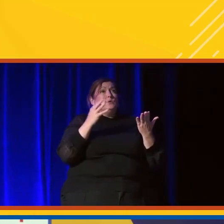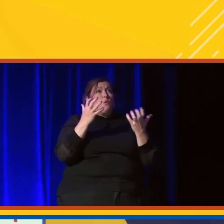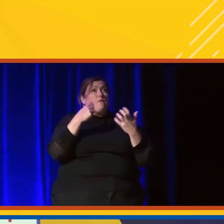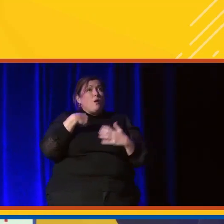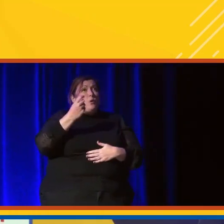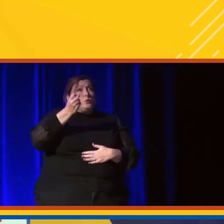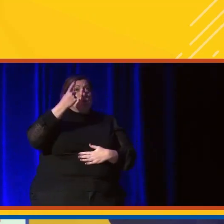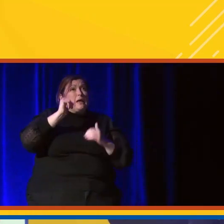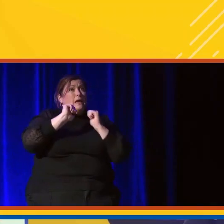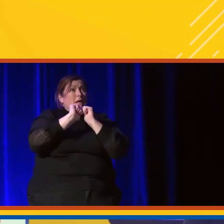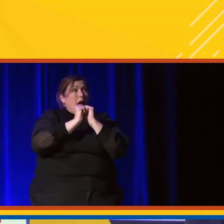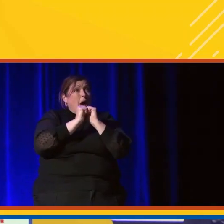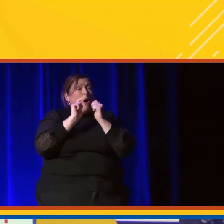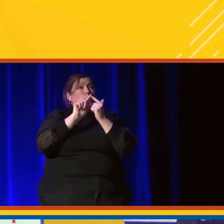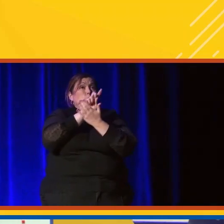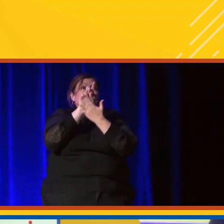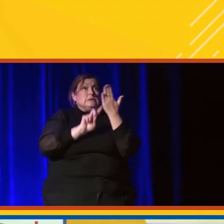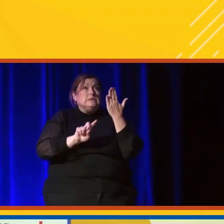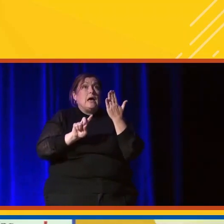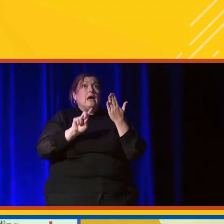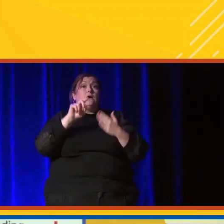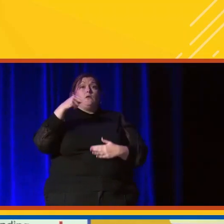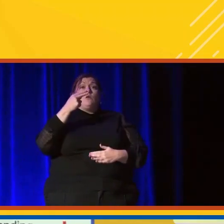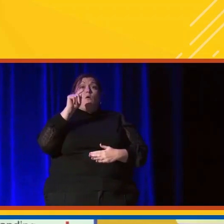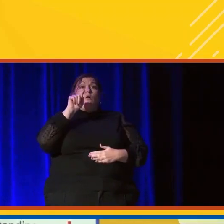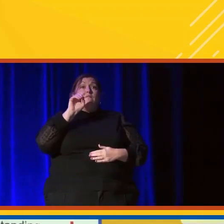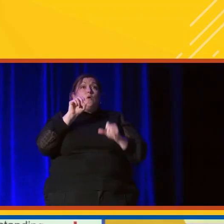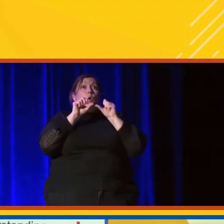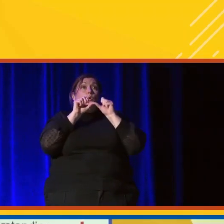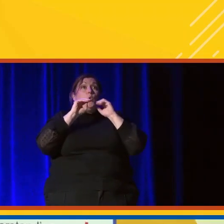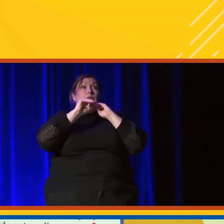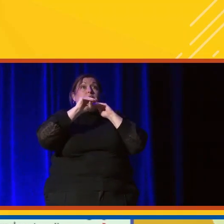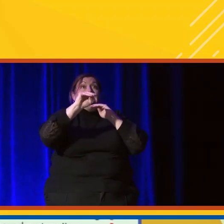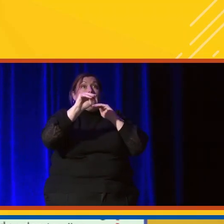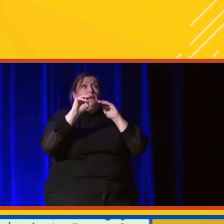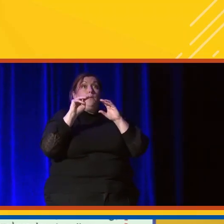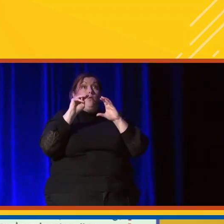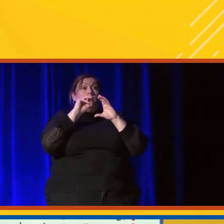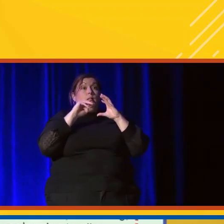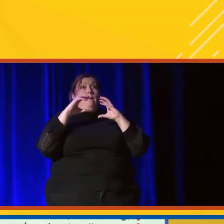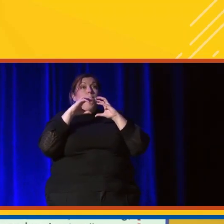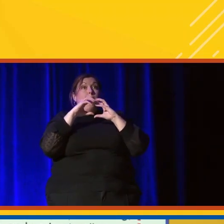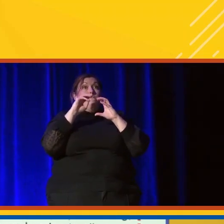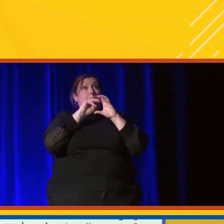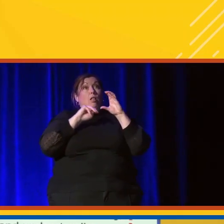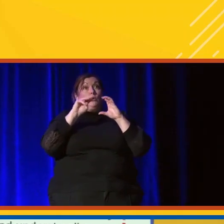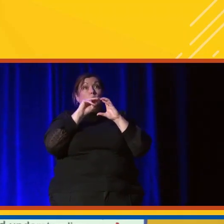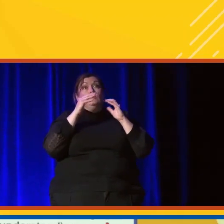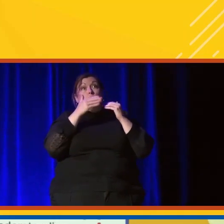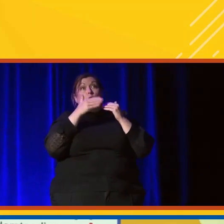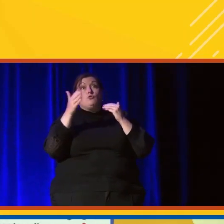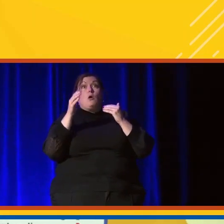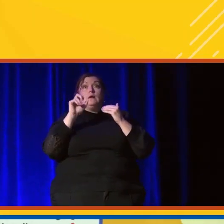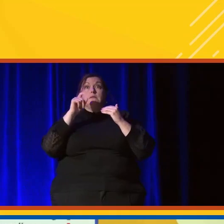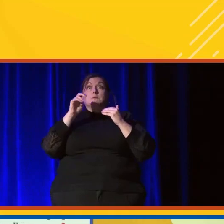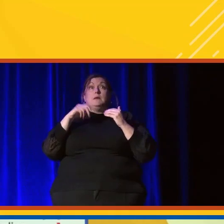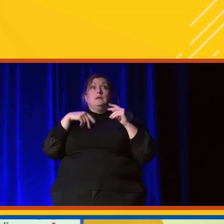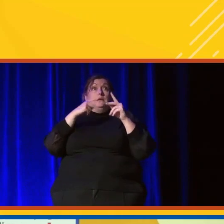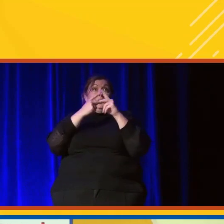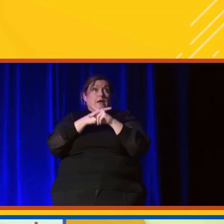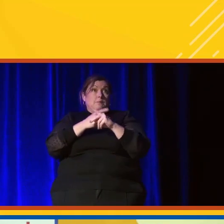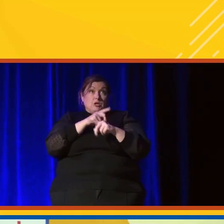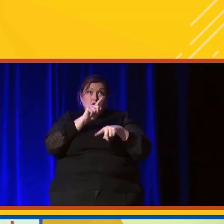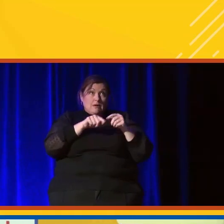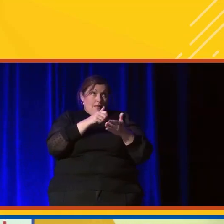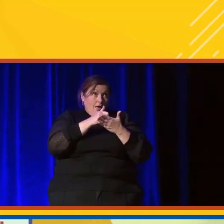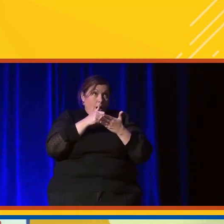understand how to design photostable molecules across chemical space, computation can't help me. Experiment is